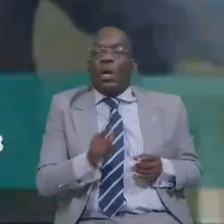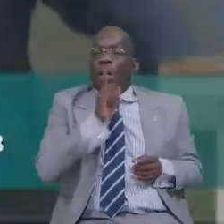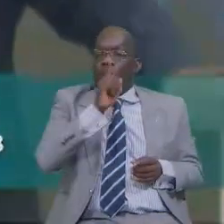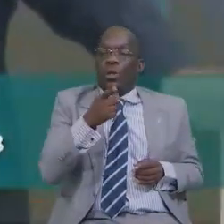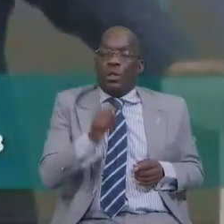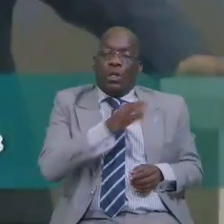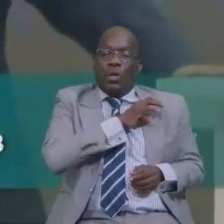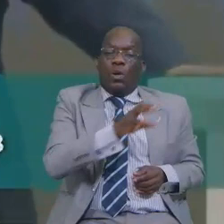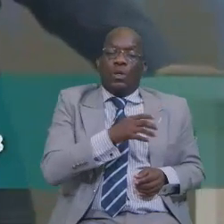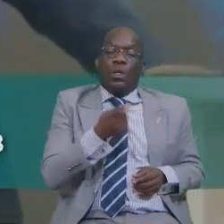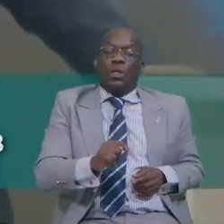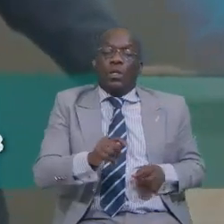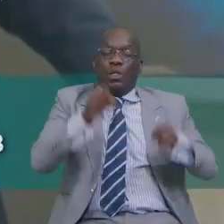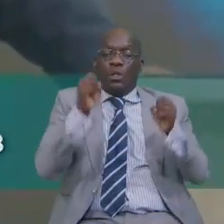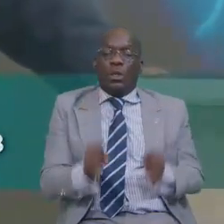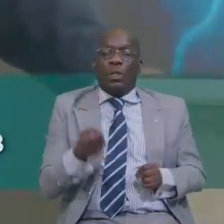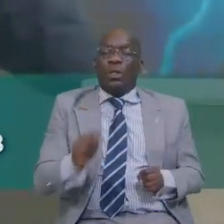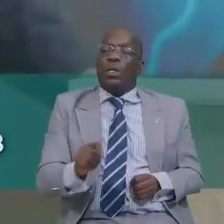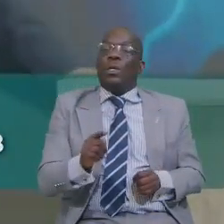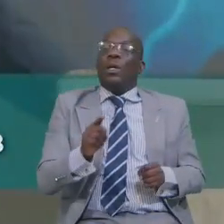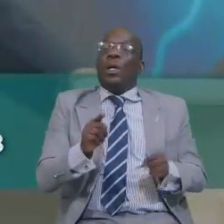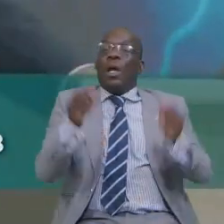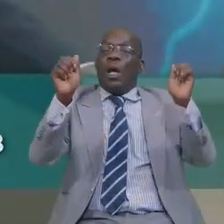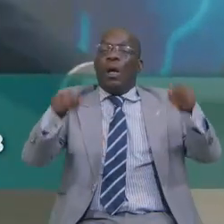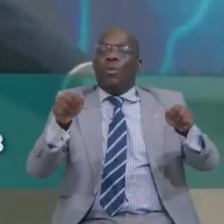the strength and the ability is not